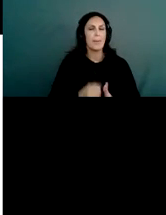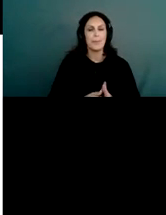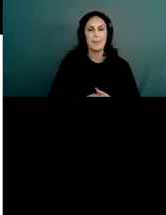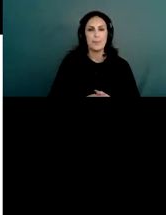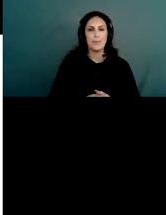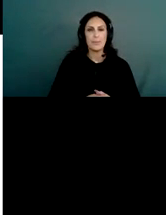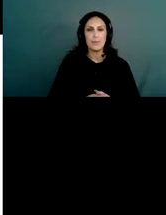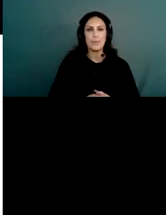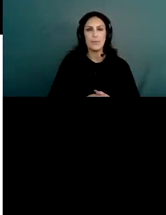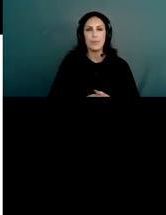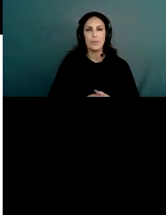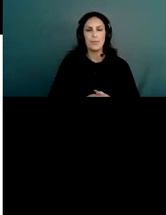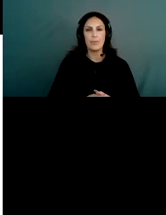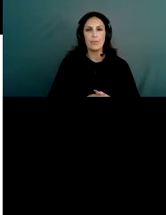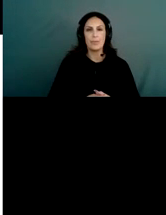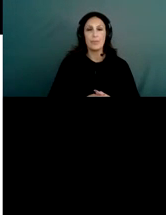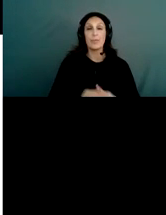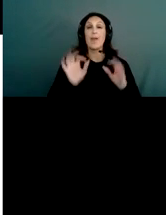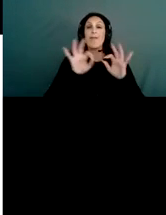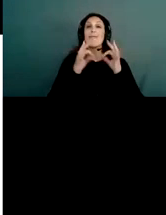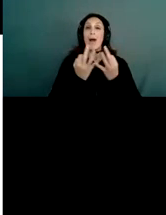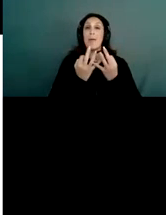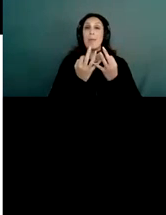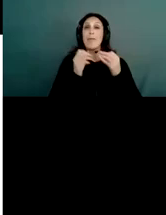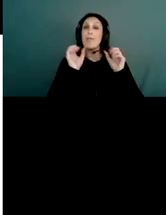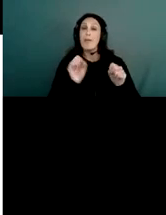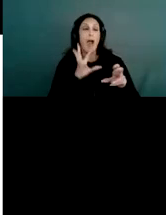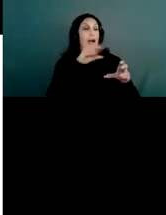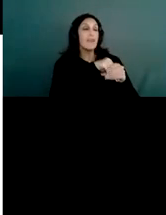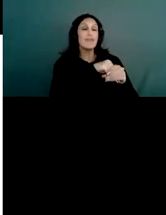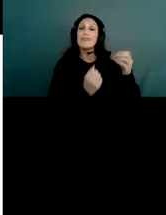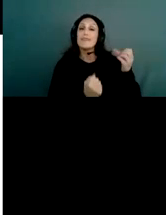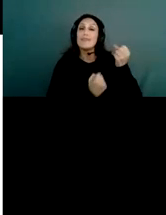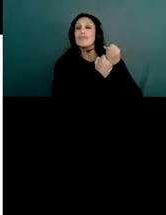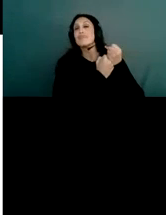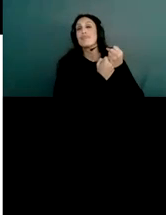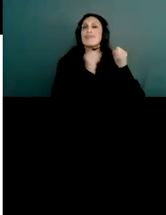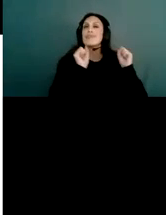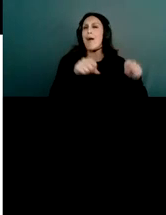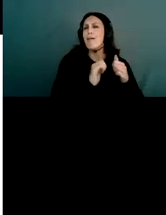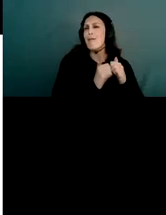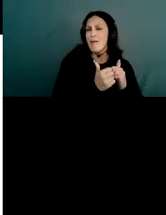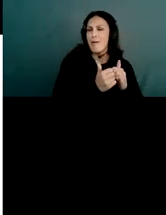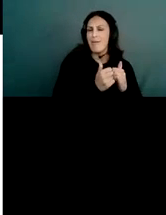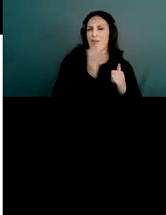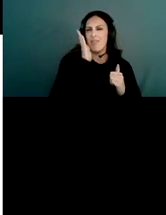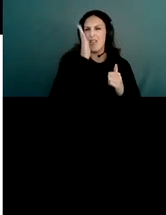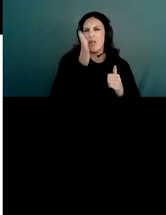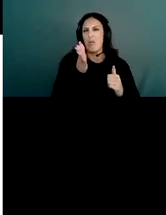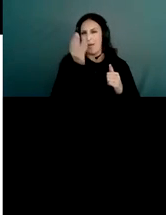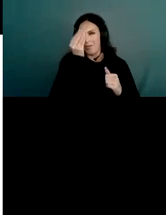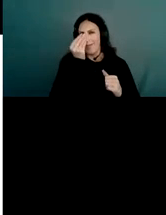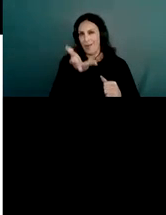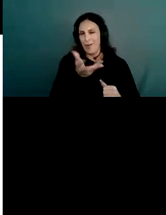Beyond that, there are some things that families can do to support that, and we'll hit that in the next section of the